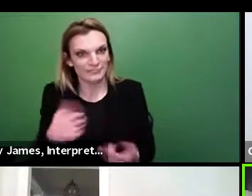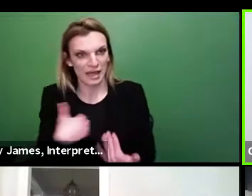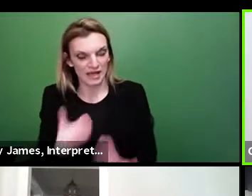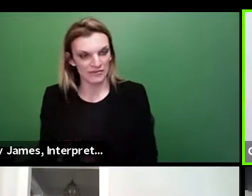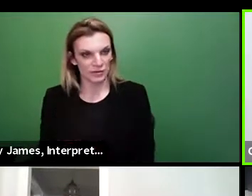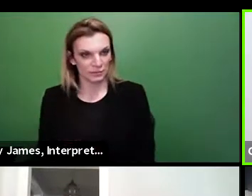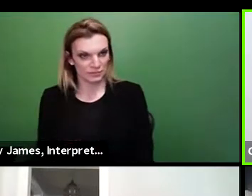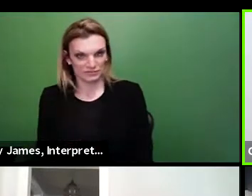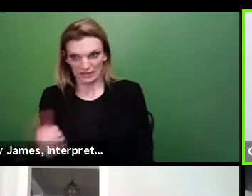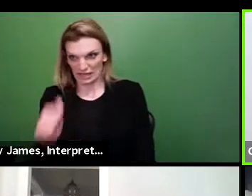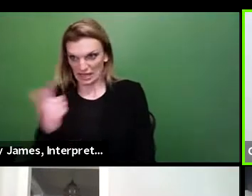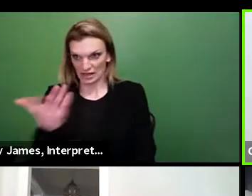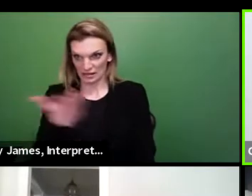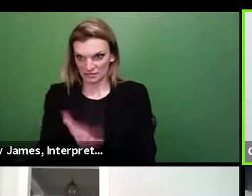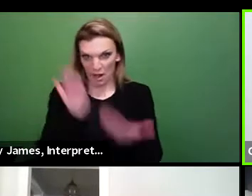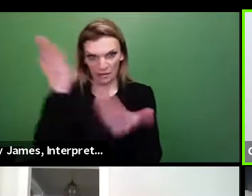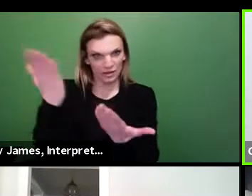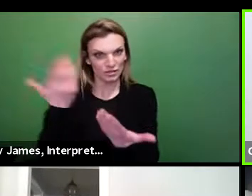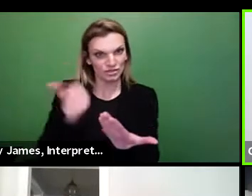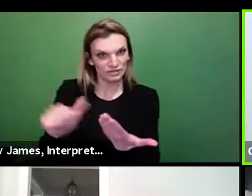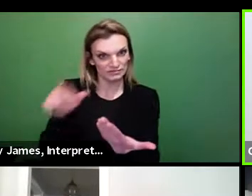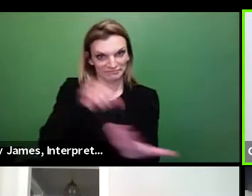Do we have any nominations from the floor?